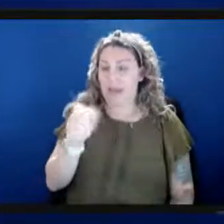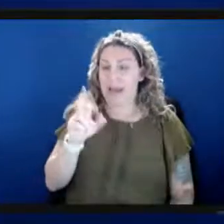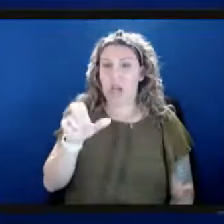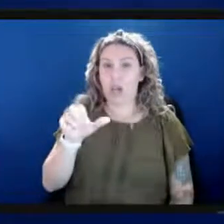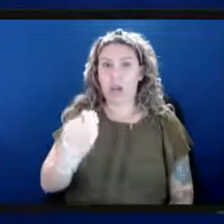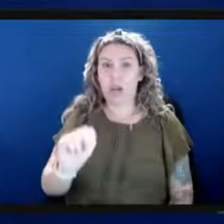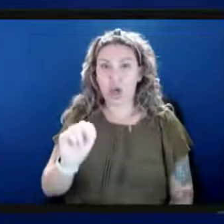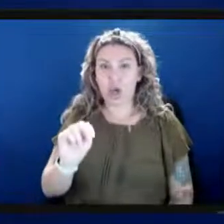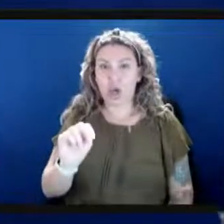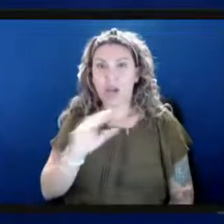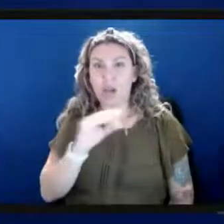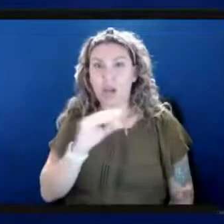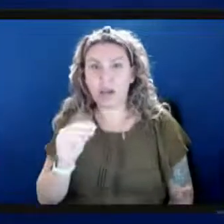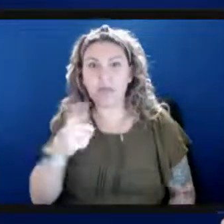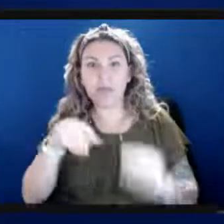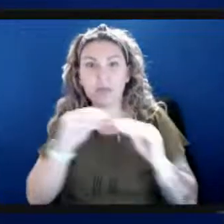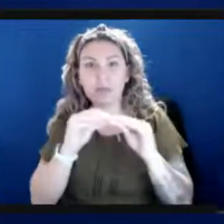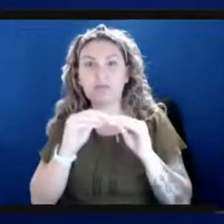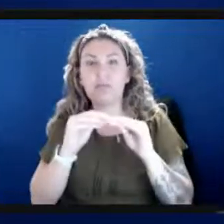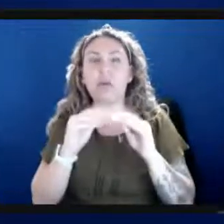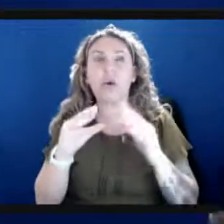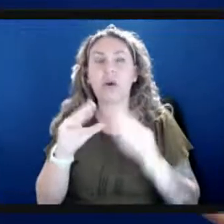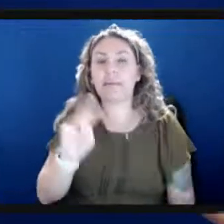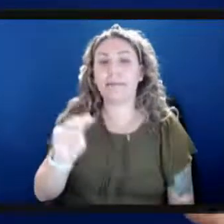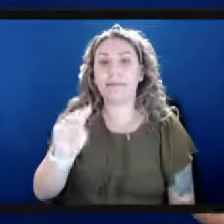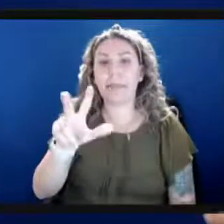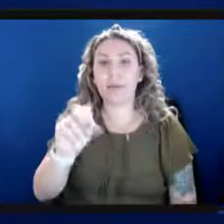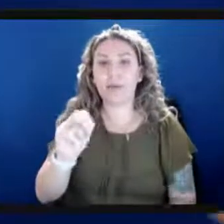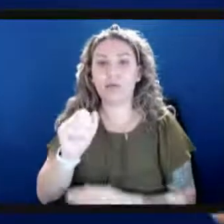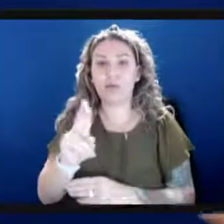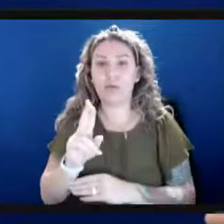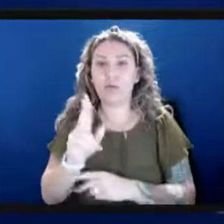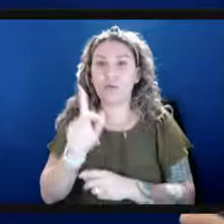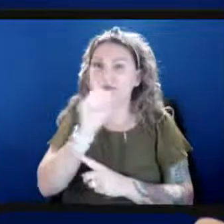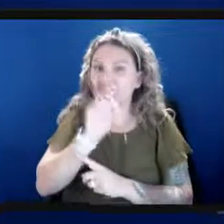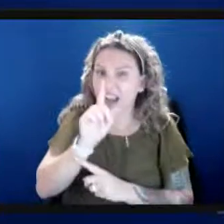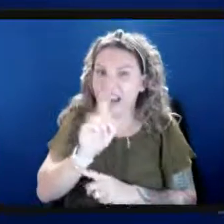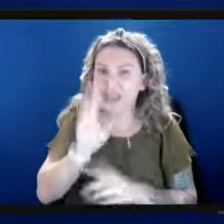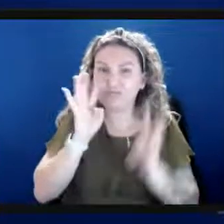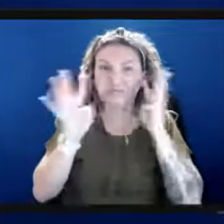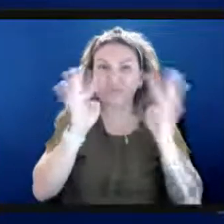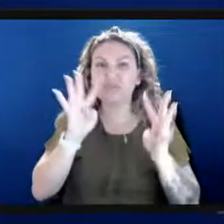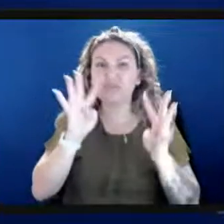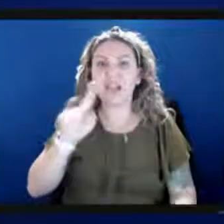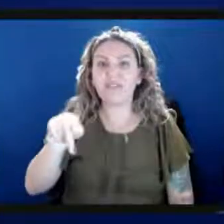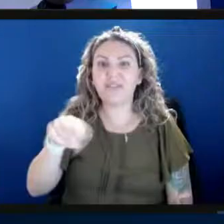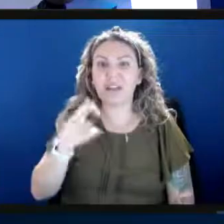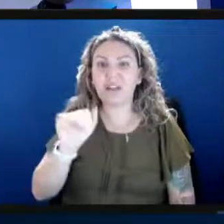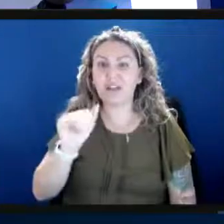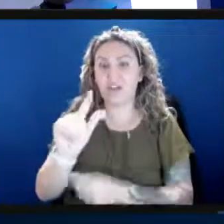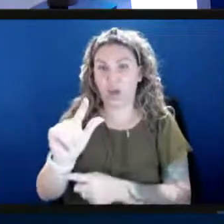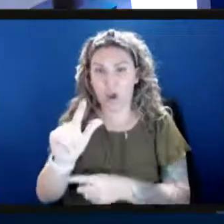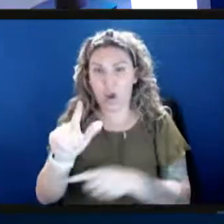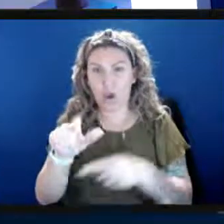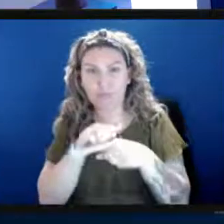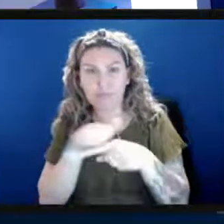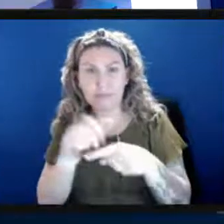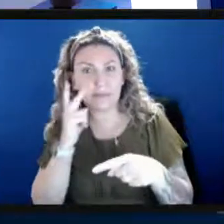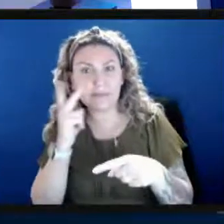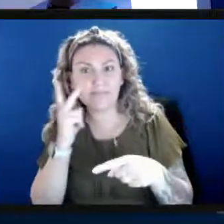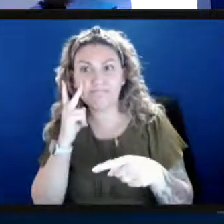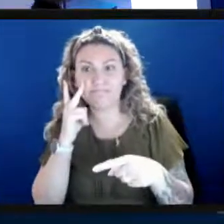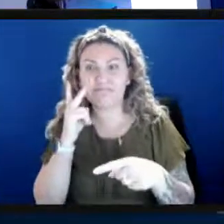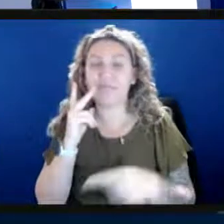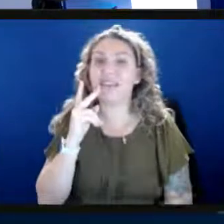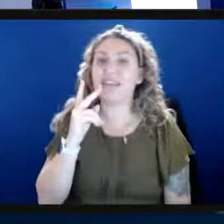have actually moved to a more M30 or these fake or illicit fentanyl pill practice that we see now. I see the sergeant nodding his